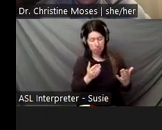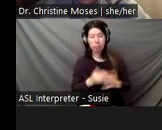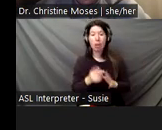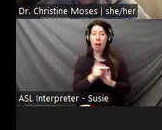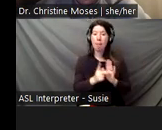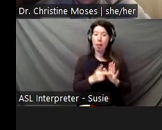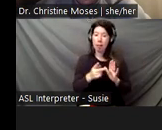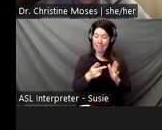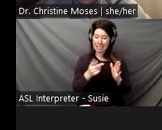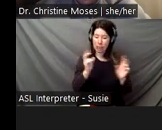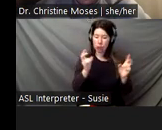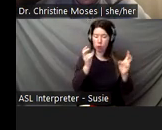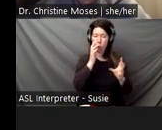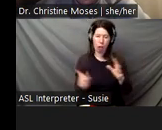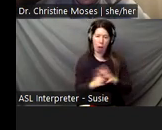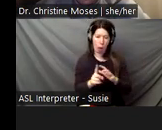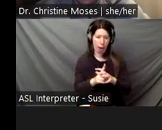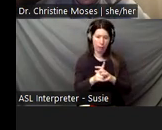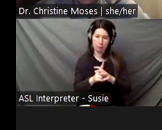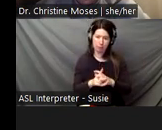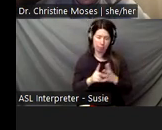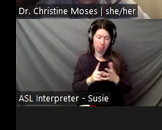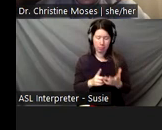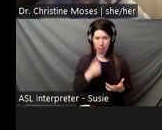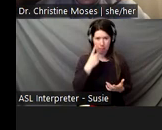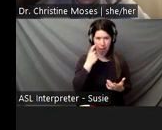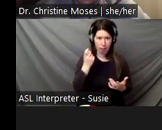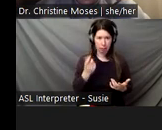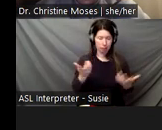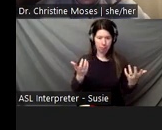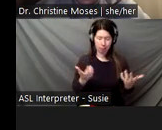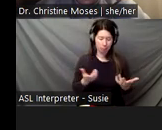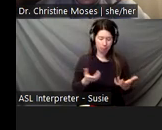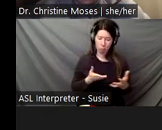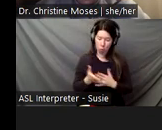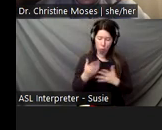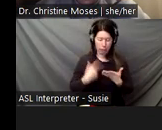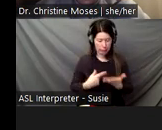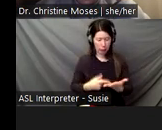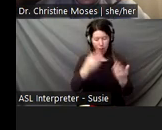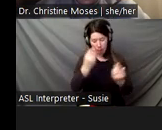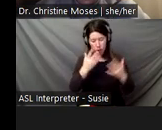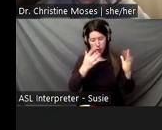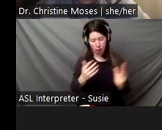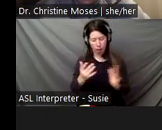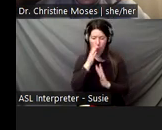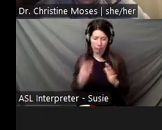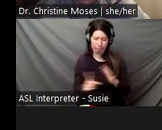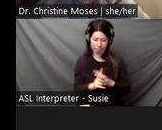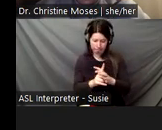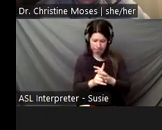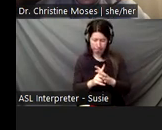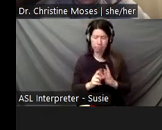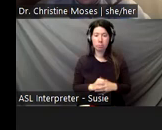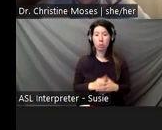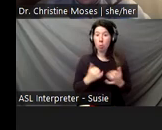issues will arise just out of the course of the discussion and all the information. Right now,